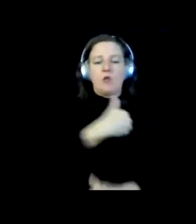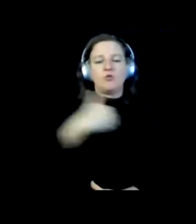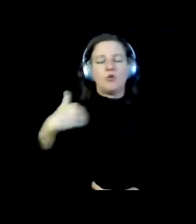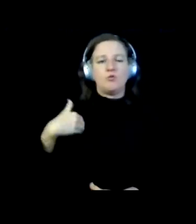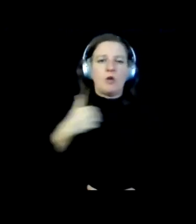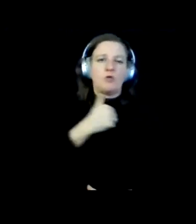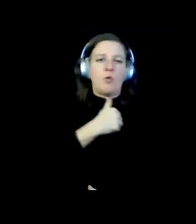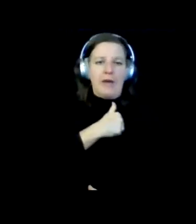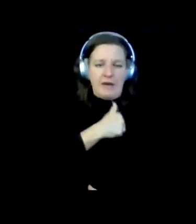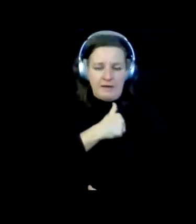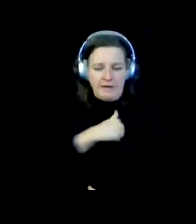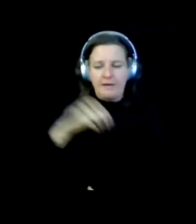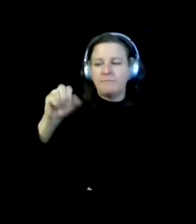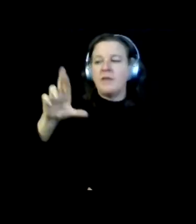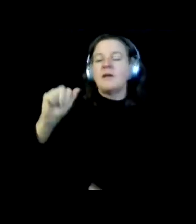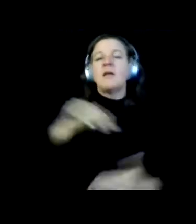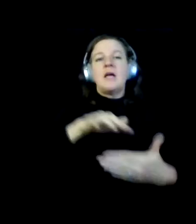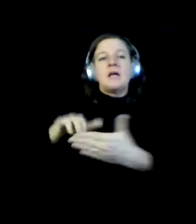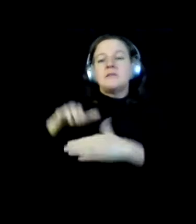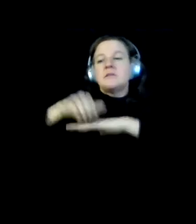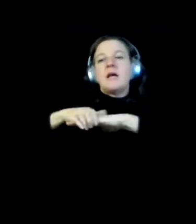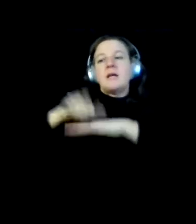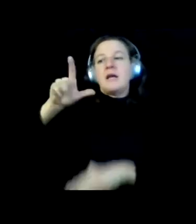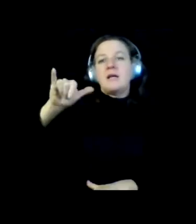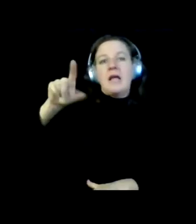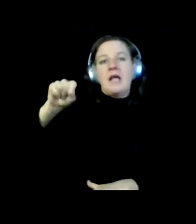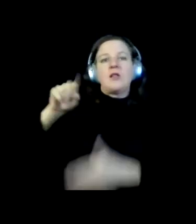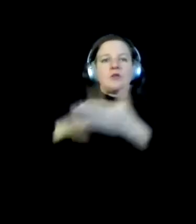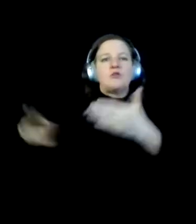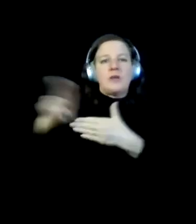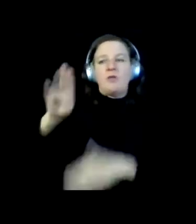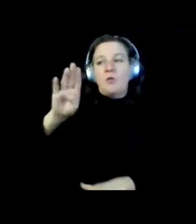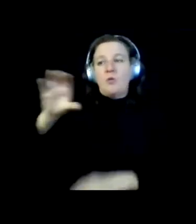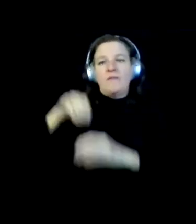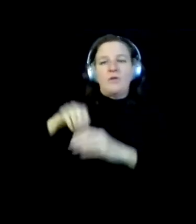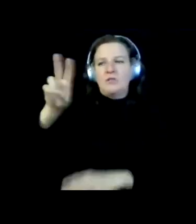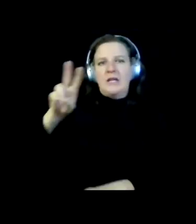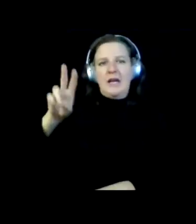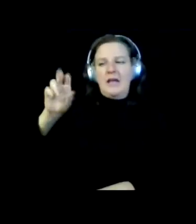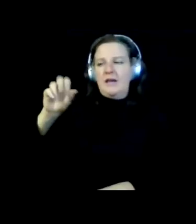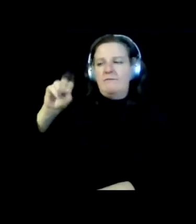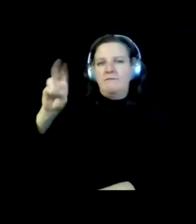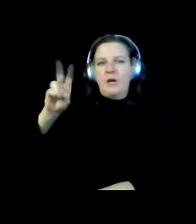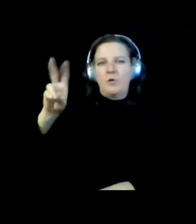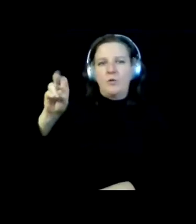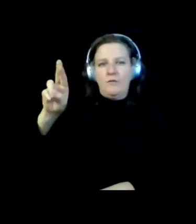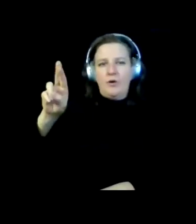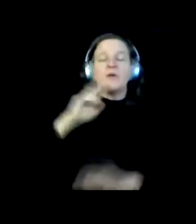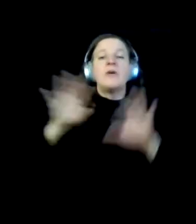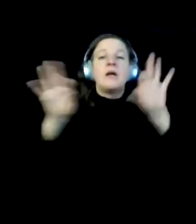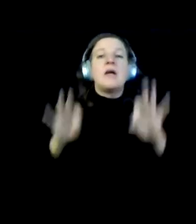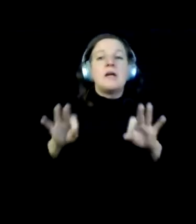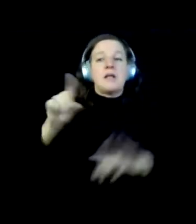Sara studied English literature at the University of British Columbia in Vancouver. Select solo exhibitions